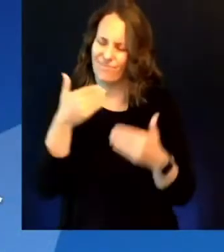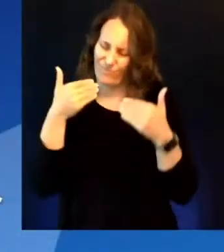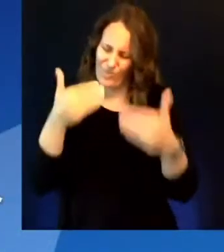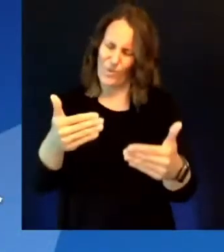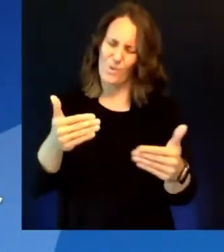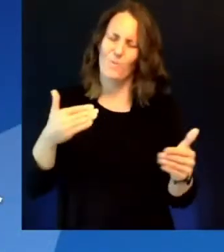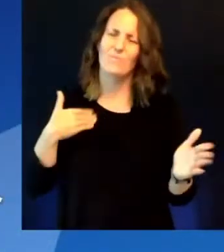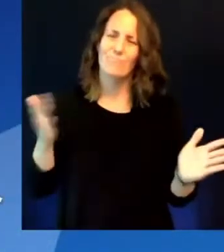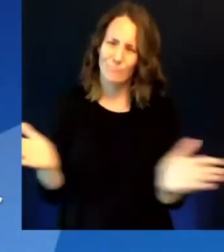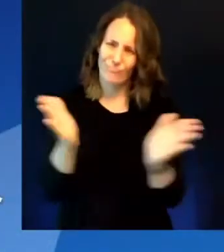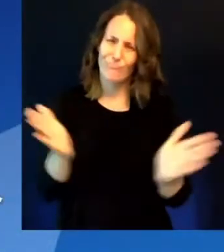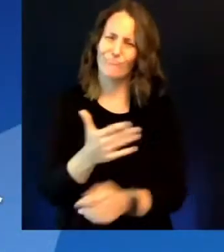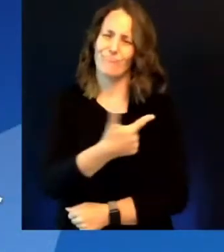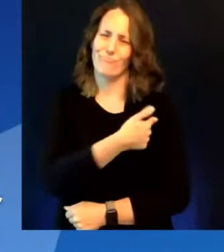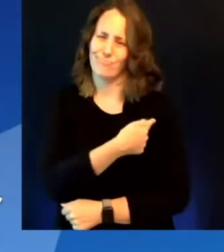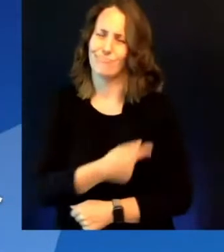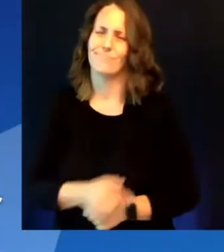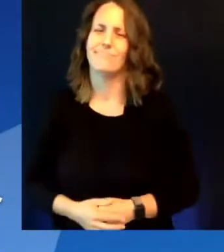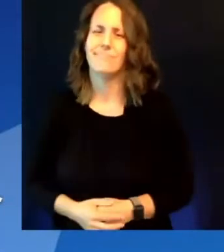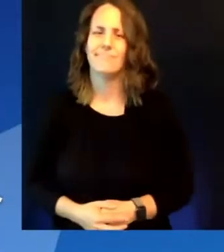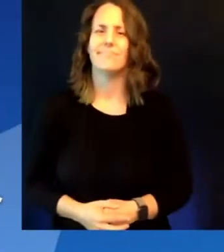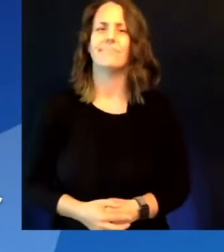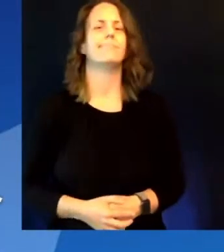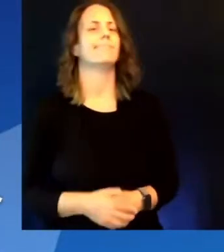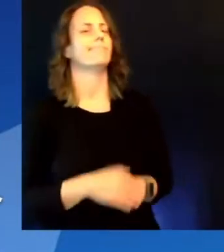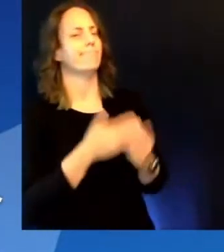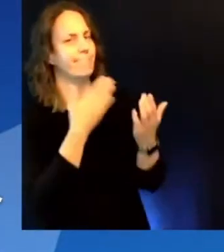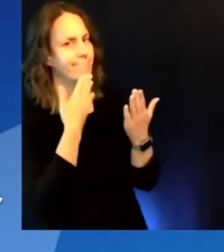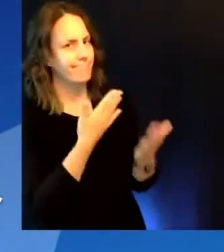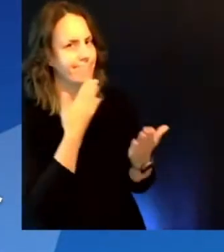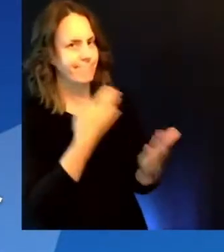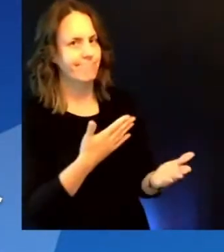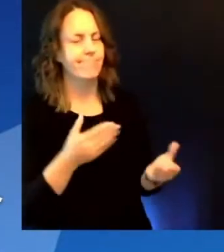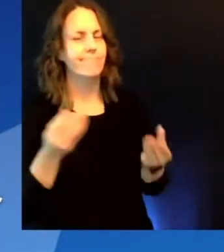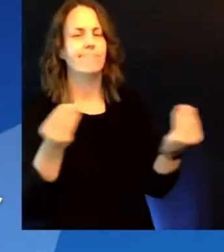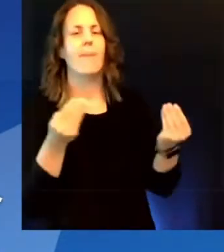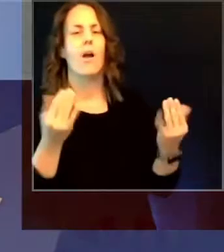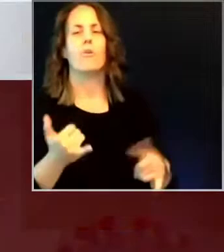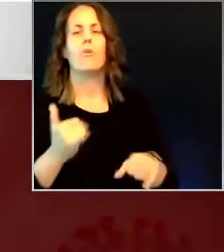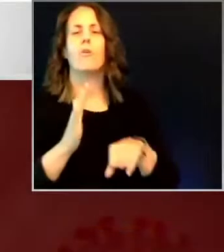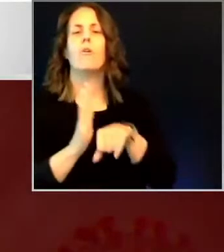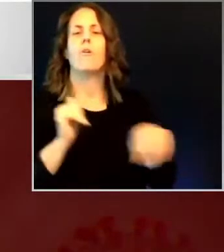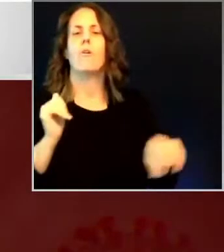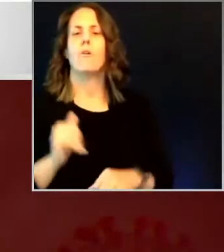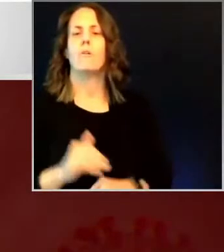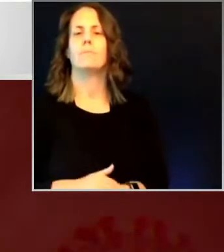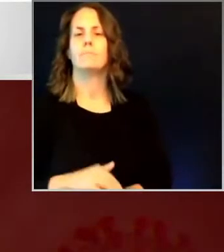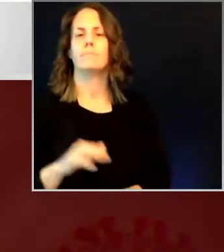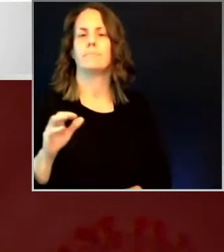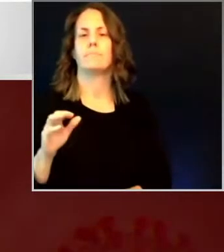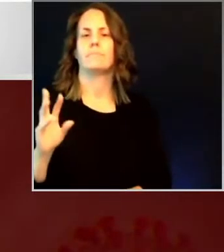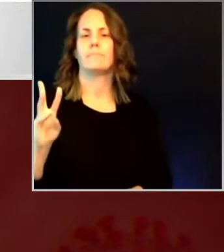Thank you, Charlie. Now to Casey Nelson from WTAQ Radio in Green Bay. Casey?